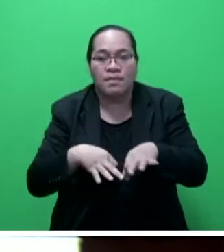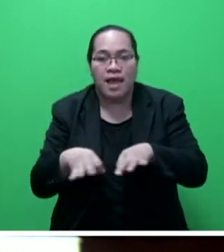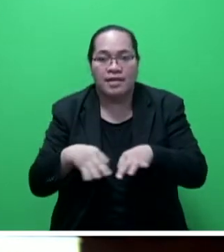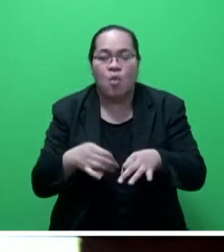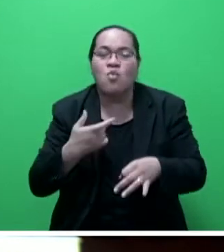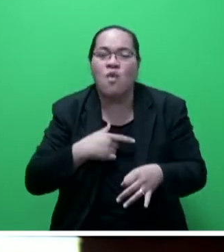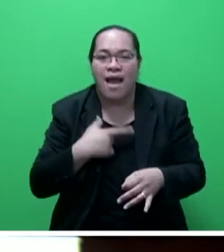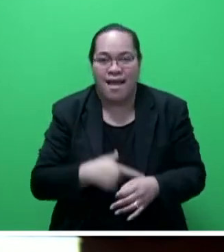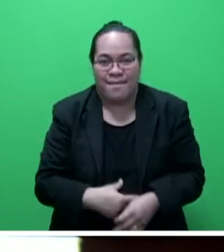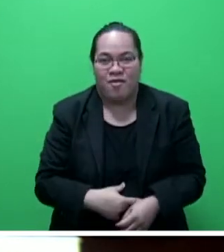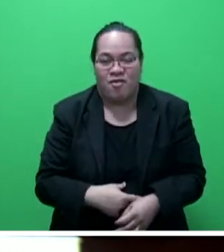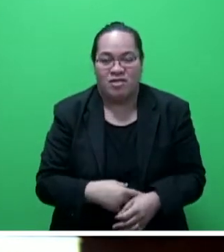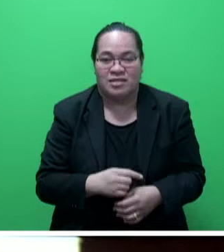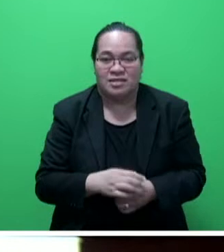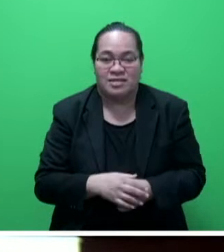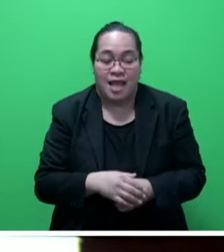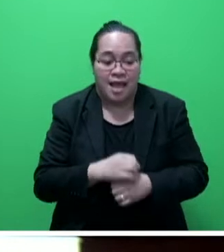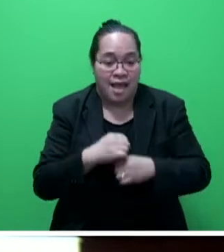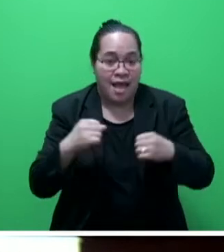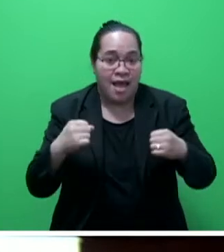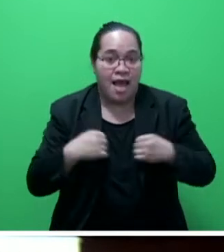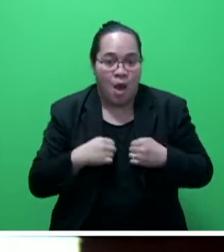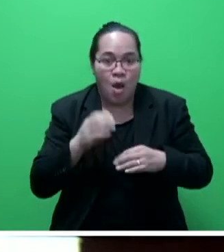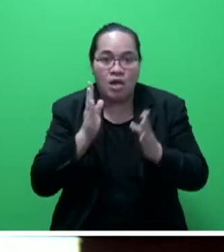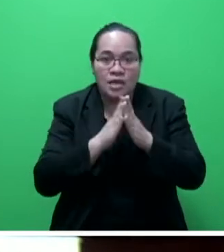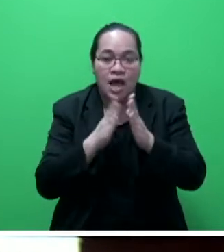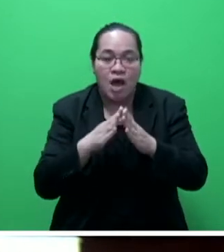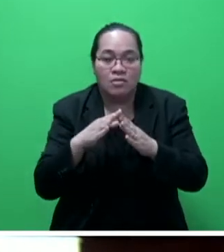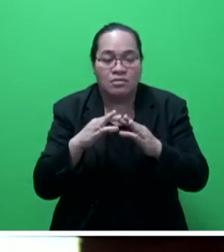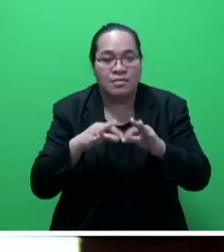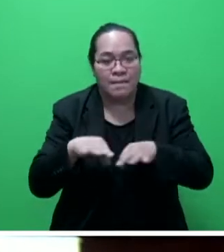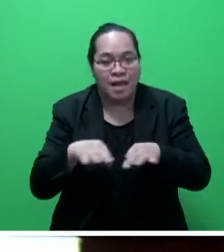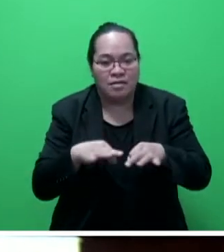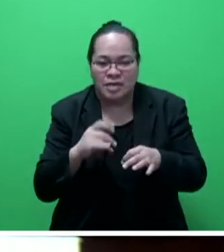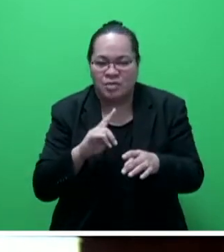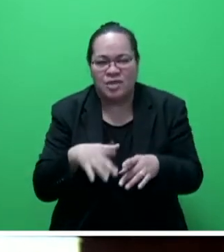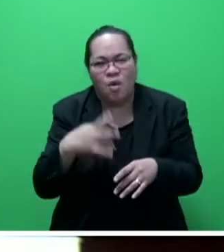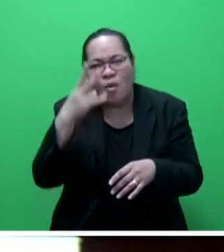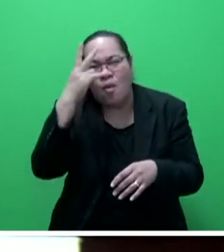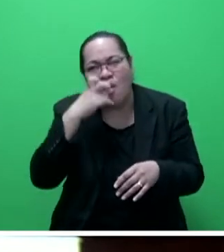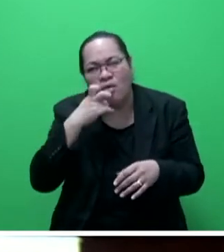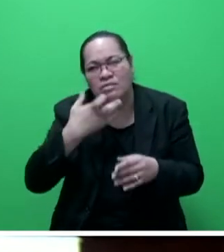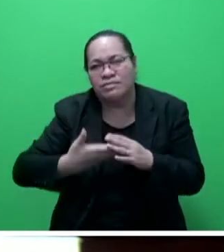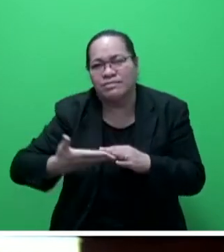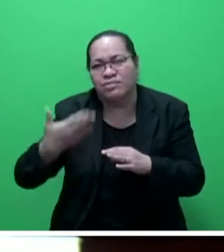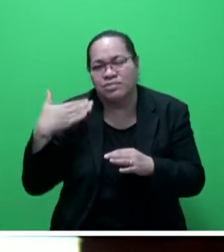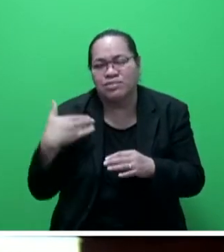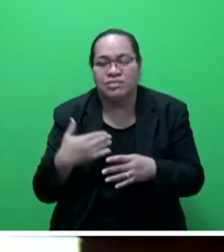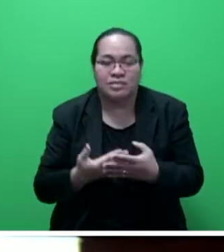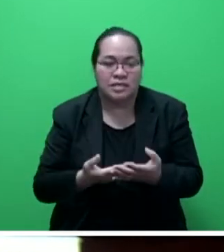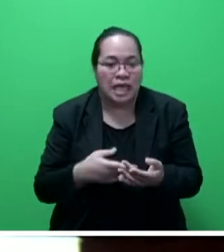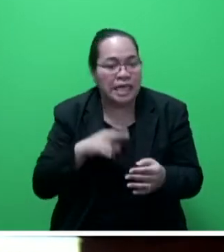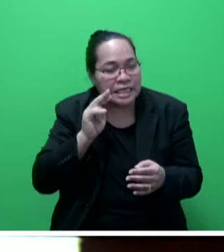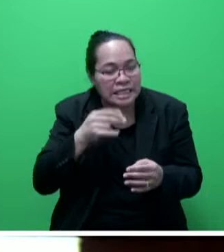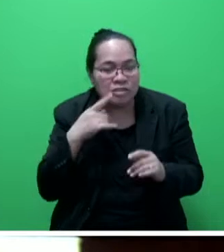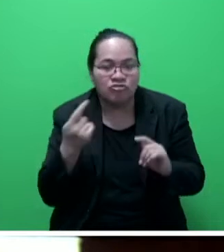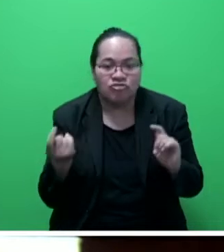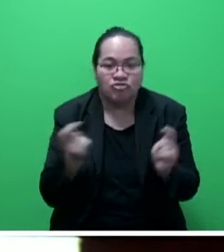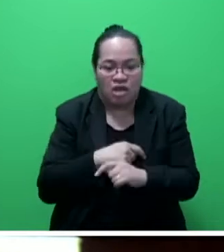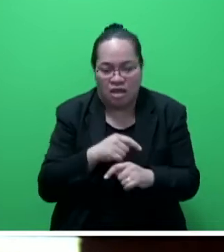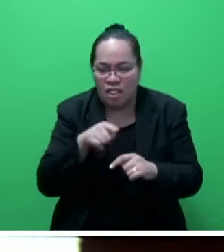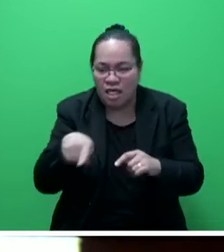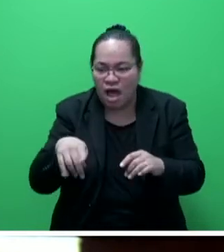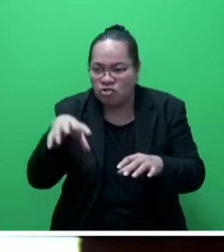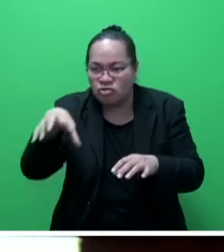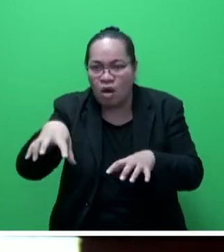simply because our town planning schemes are outdated and it requires rezoning. So in